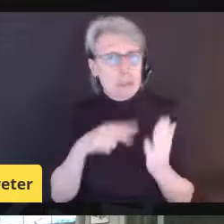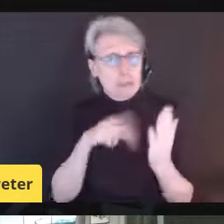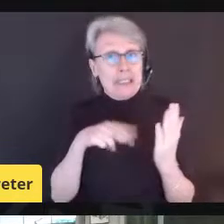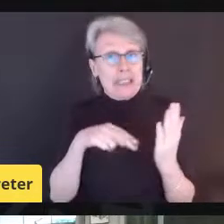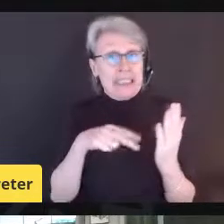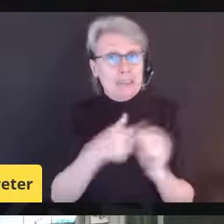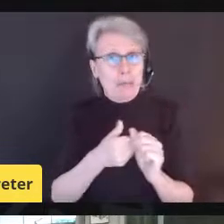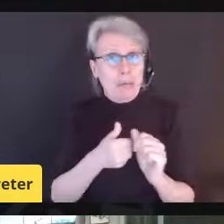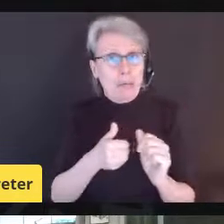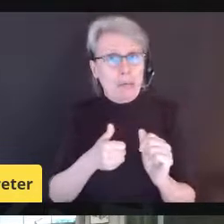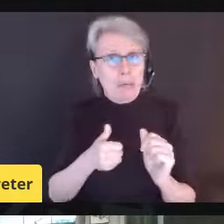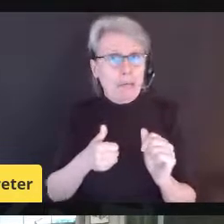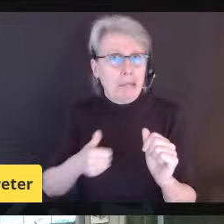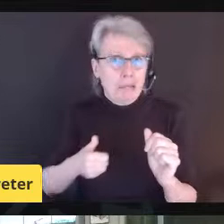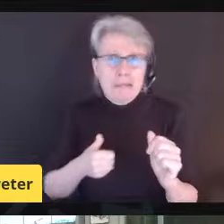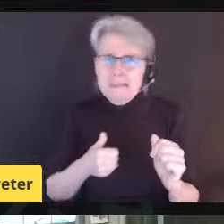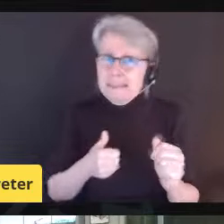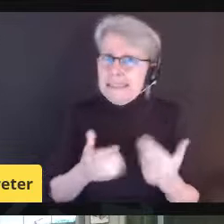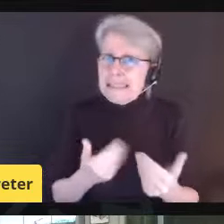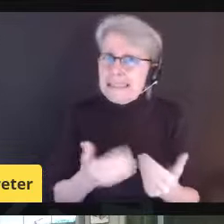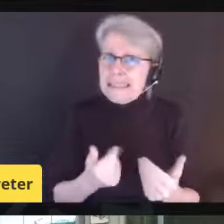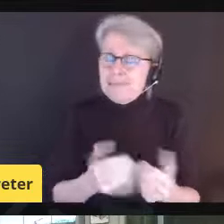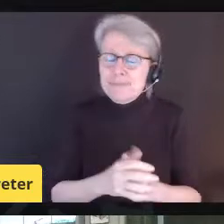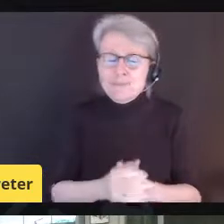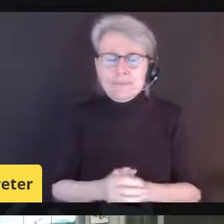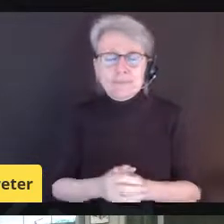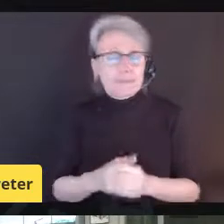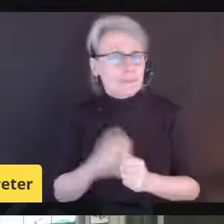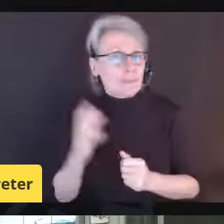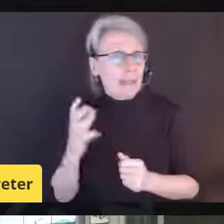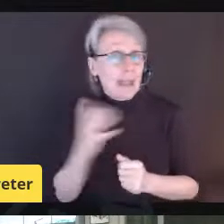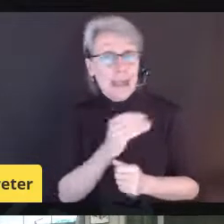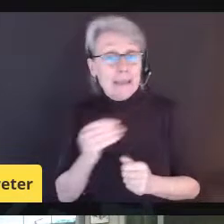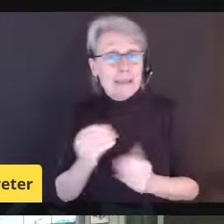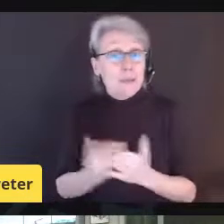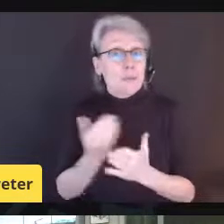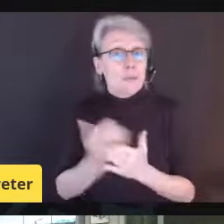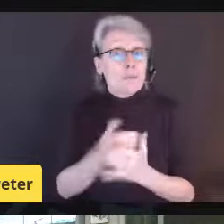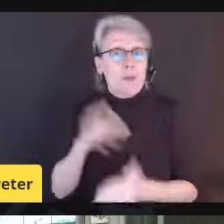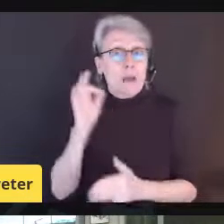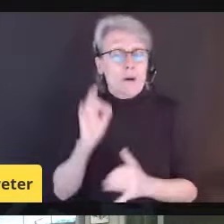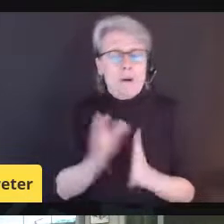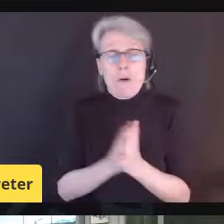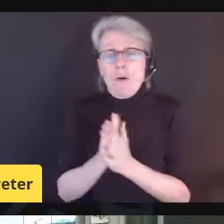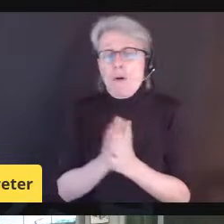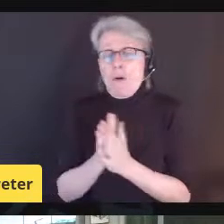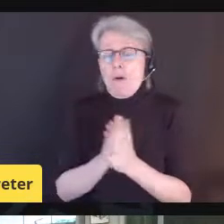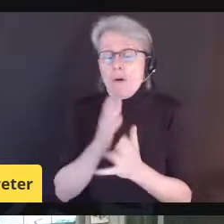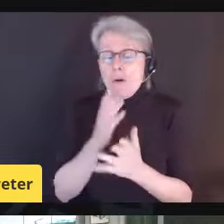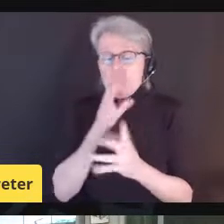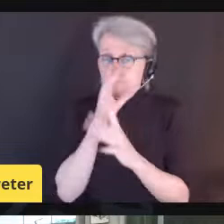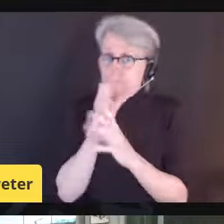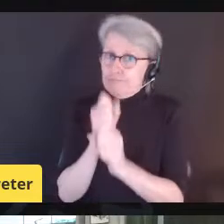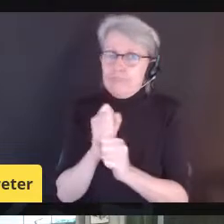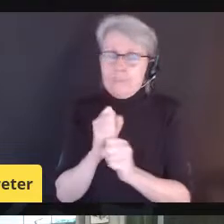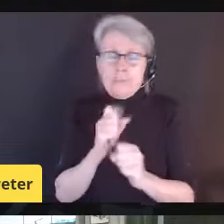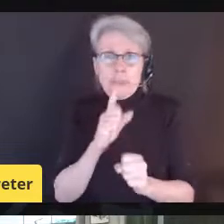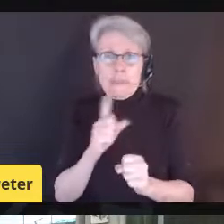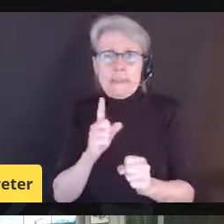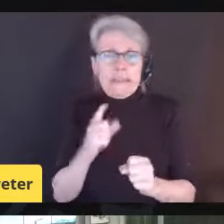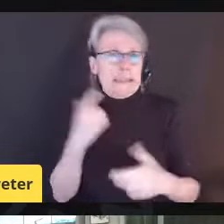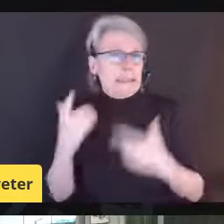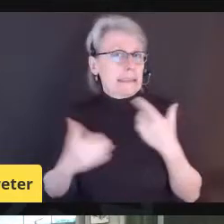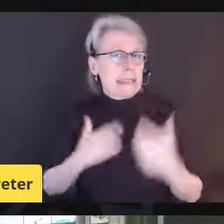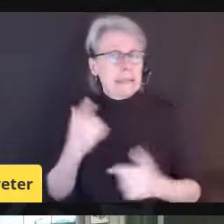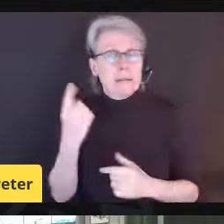is so exciting to always be on the cusp of something new. Like, it's definitely not boring. It's definitely very interesting. And there's